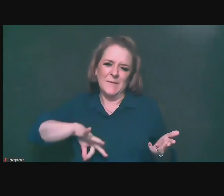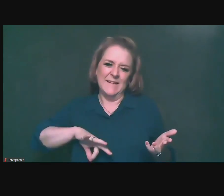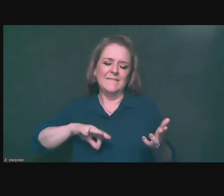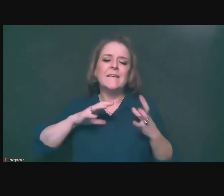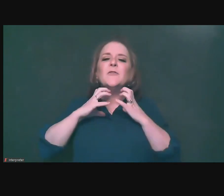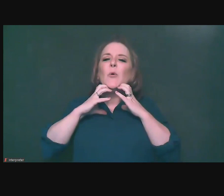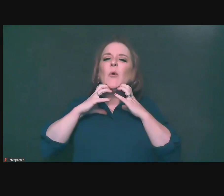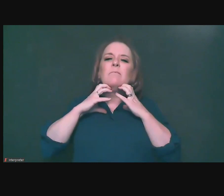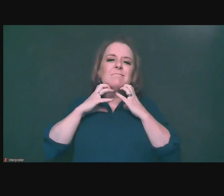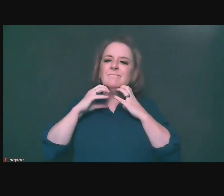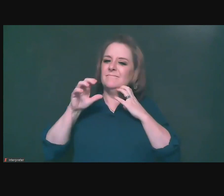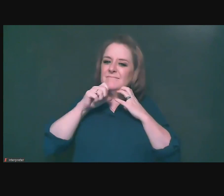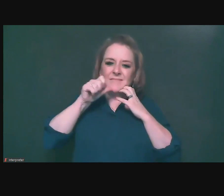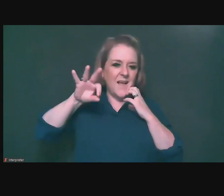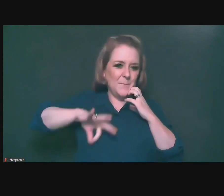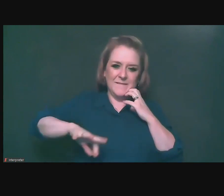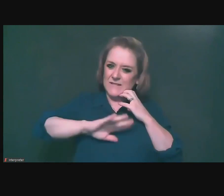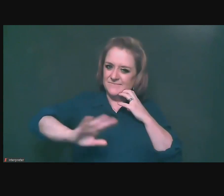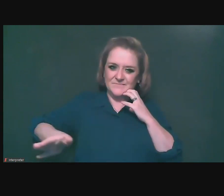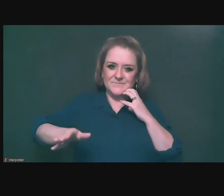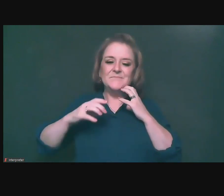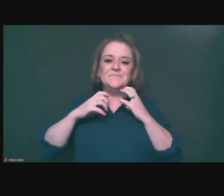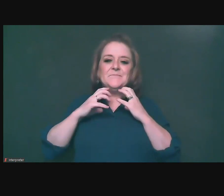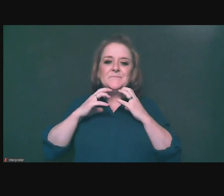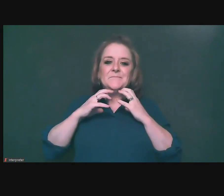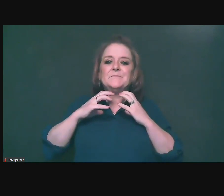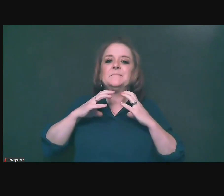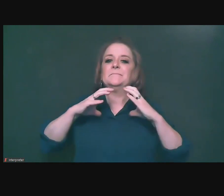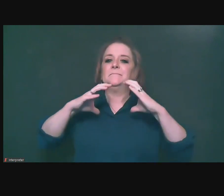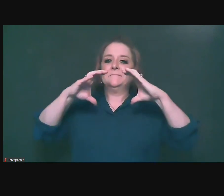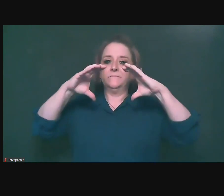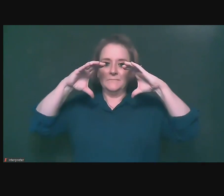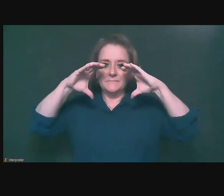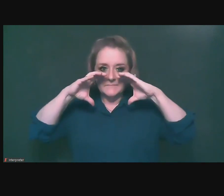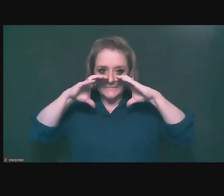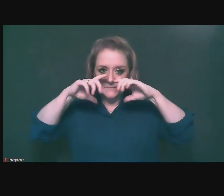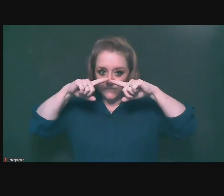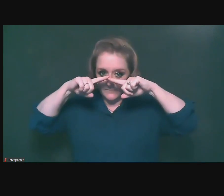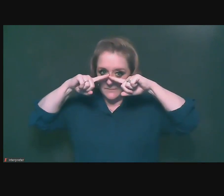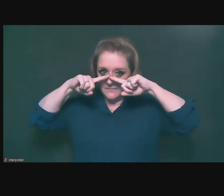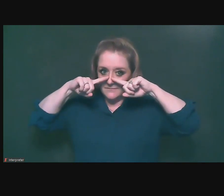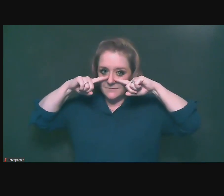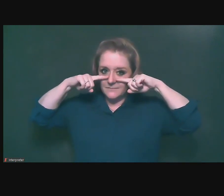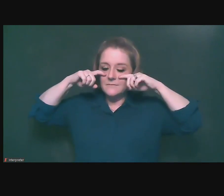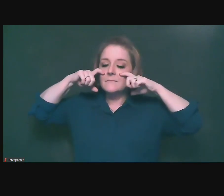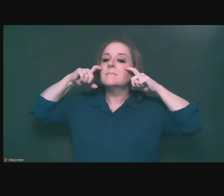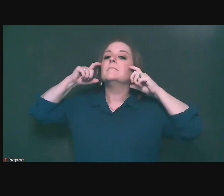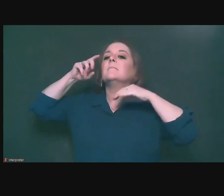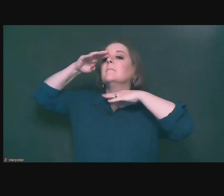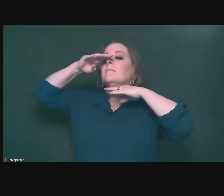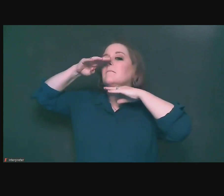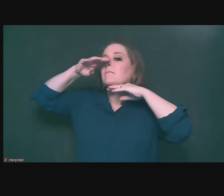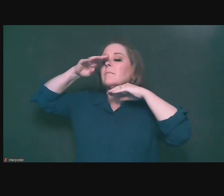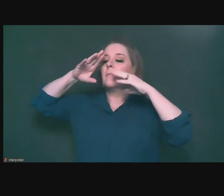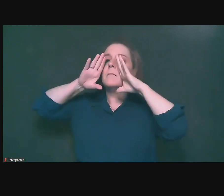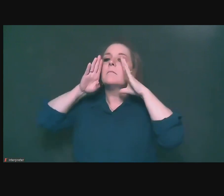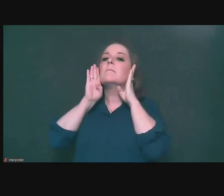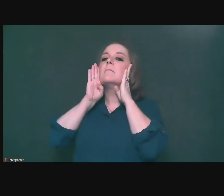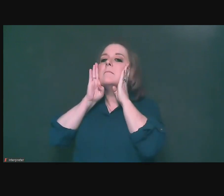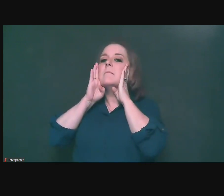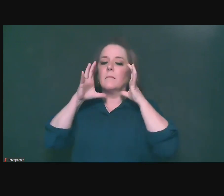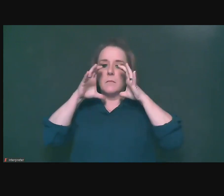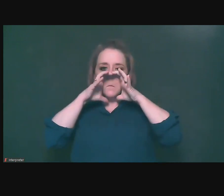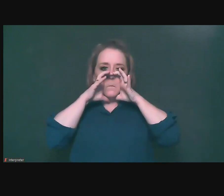chin ever. We need to make sure we have it over our nose, under our chin, and then it makes a pretty good